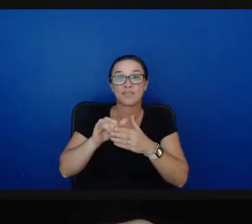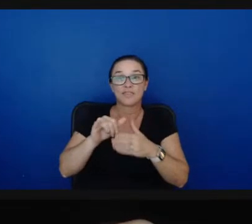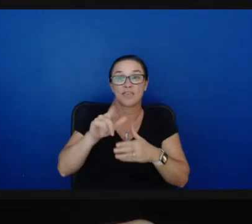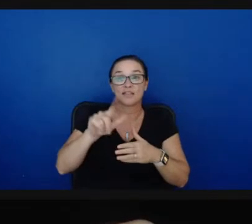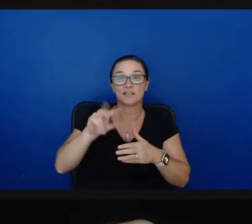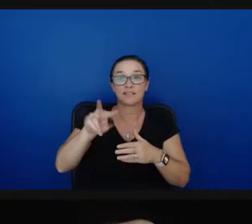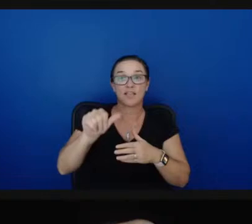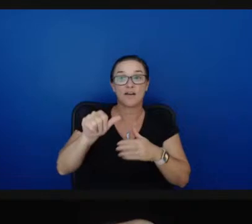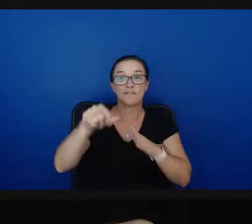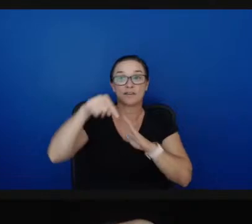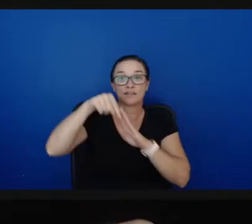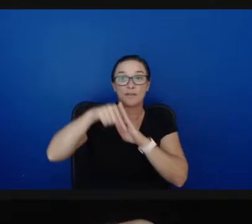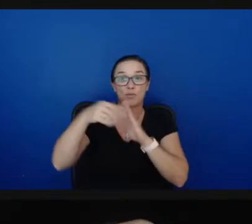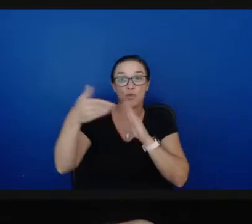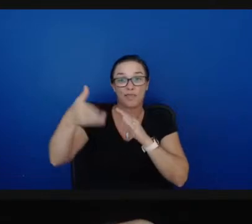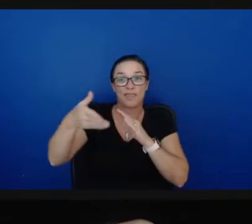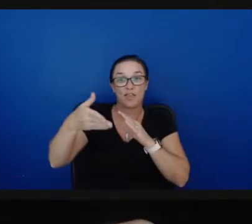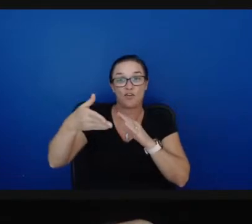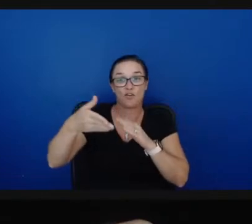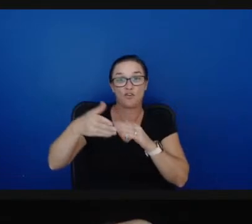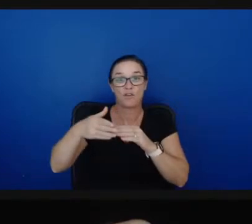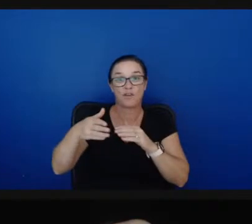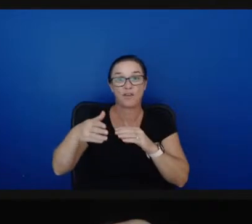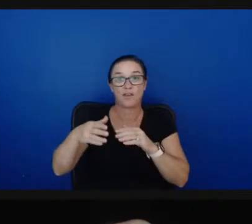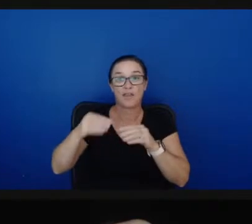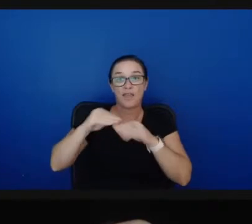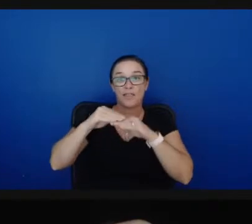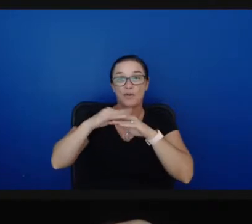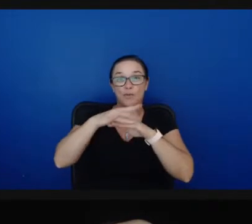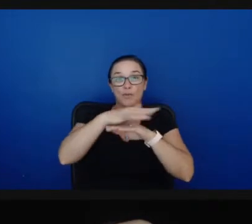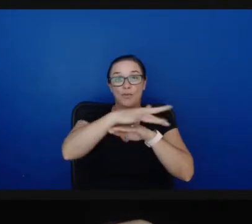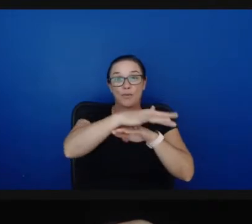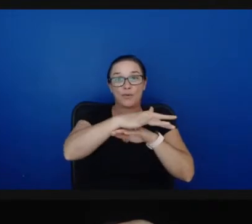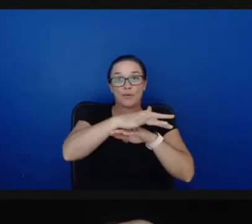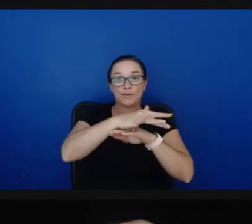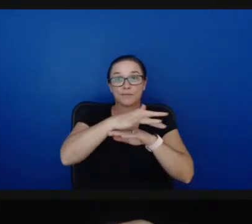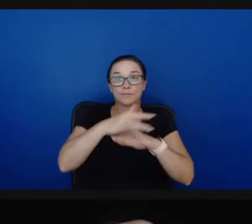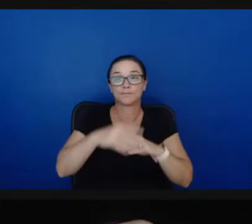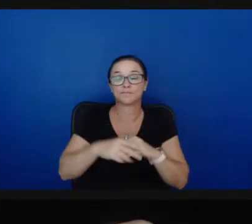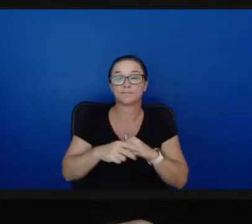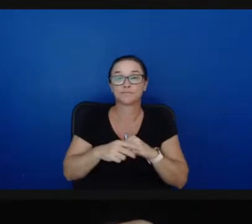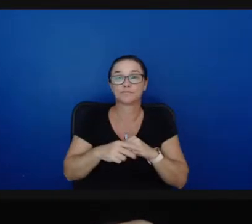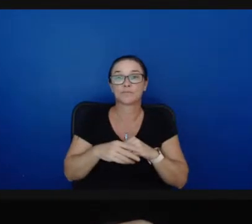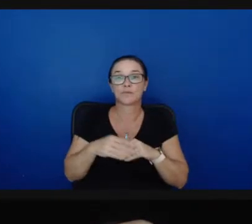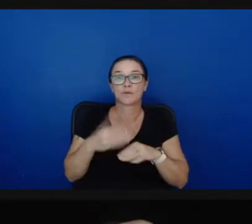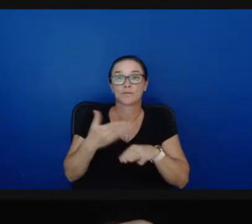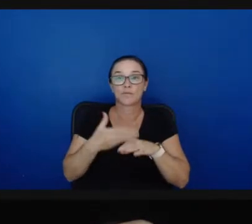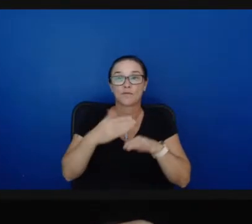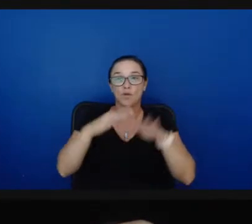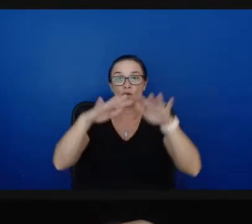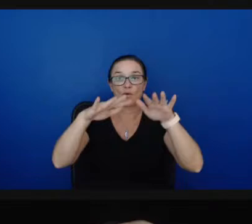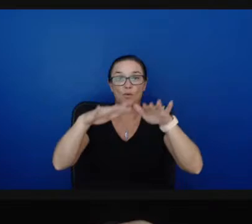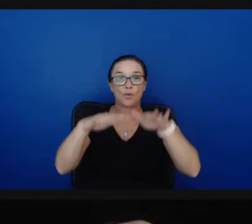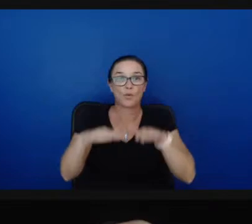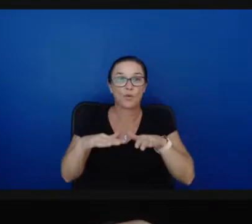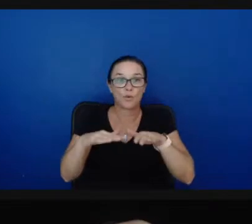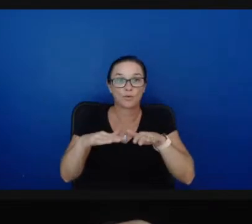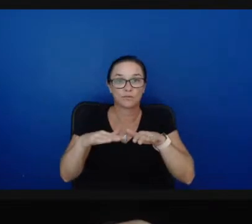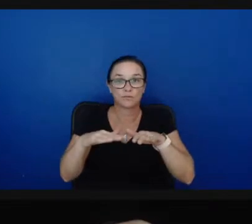top. Right? You can see some shiny lava where it probably overflowed this hole before receding just below the lip right here.